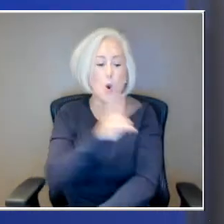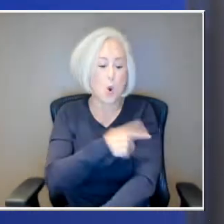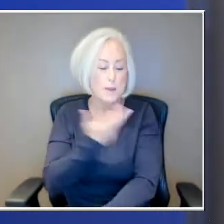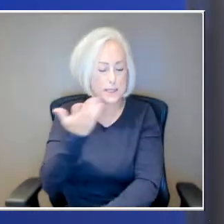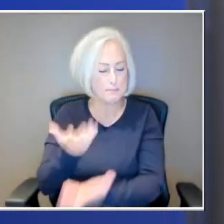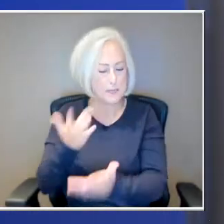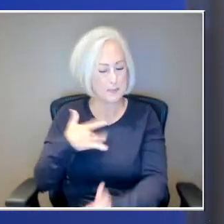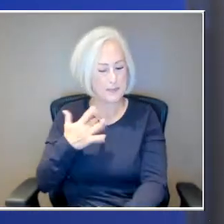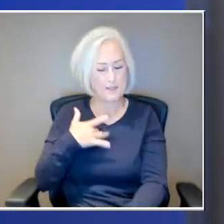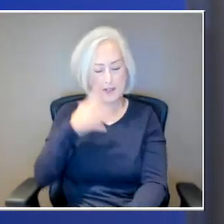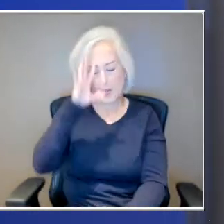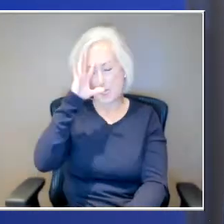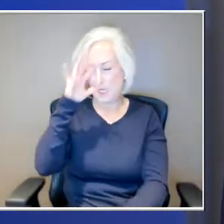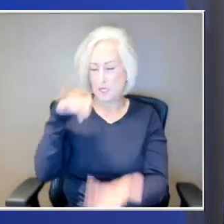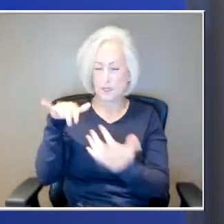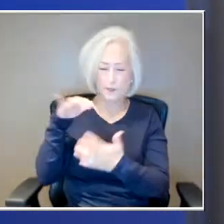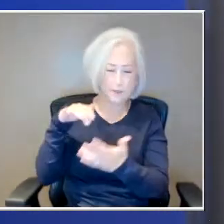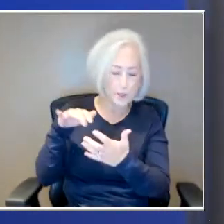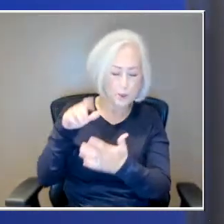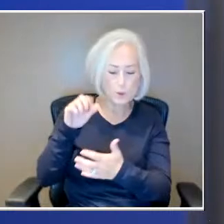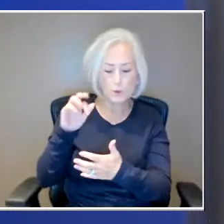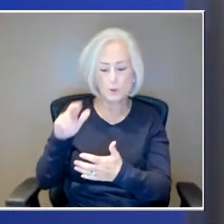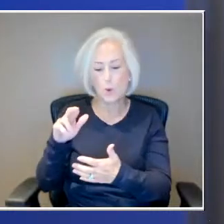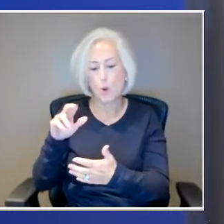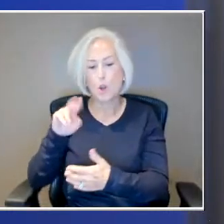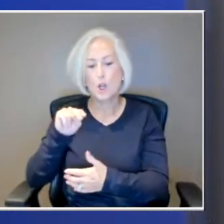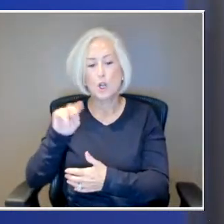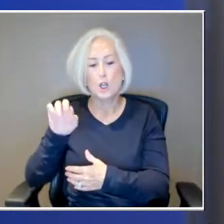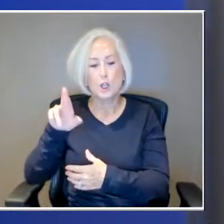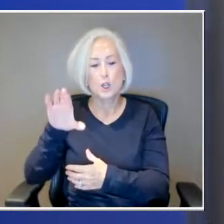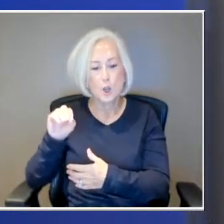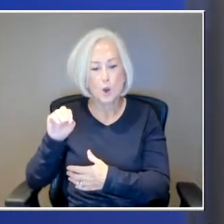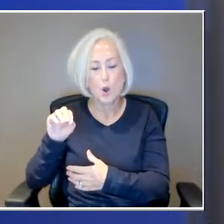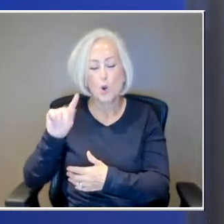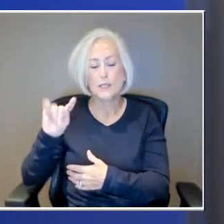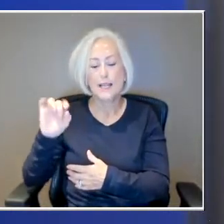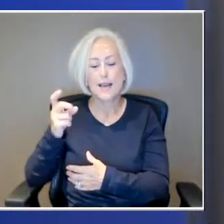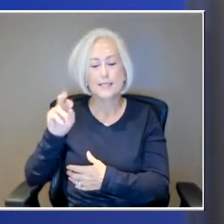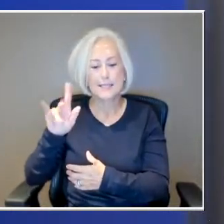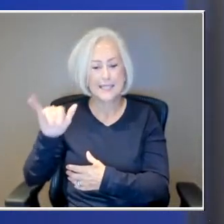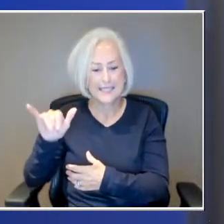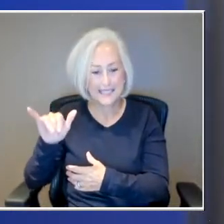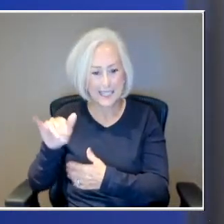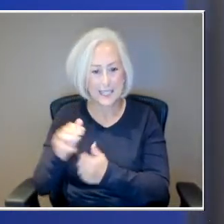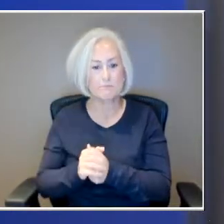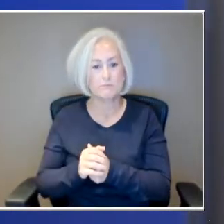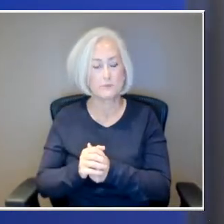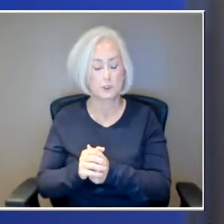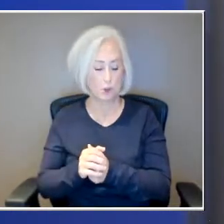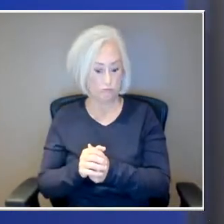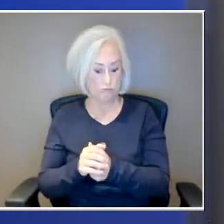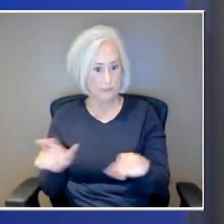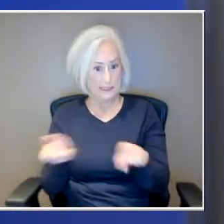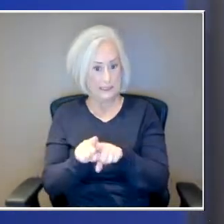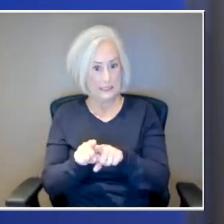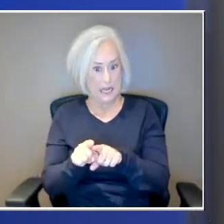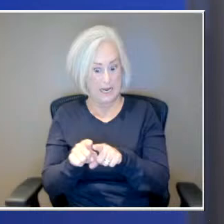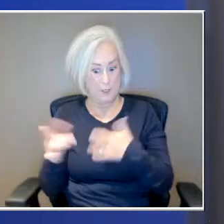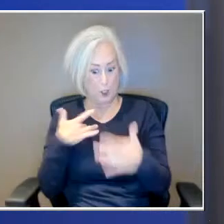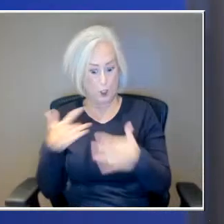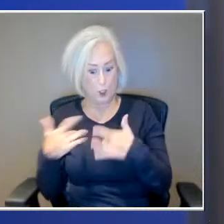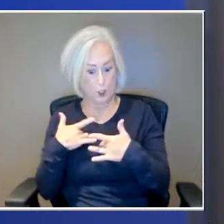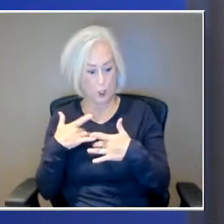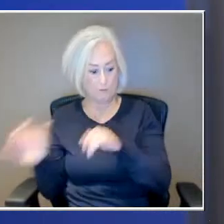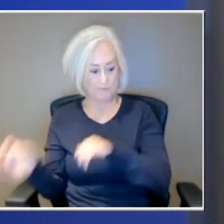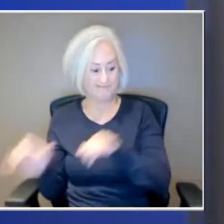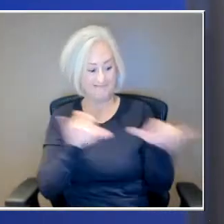little bit more neurotoxicity, is what we call it. So there isn't necessarily the same concern of those all-encompassing side effects that we see